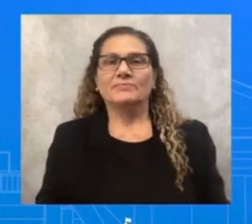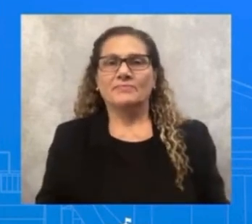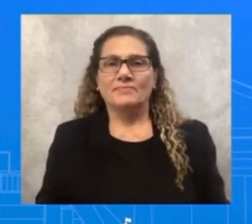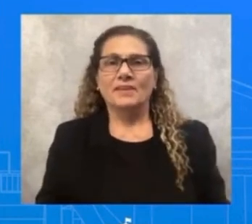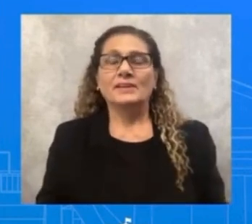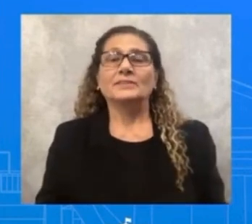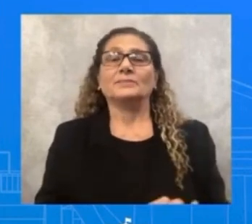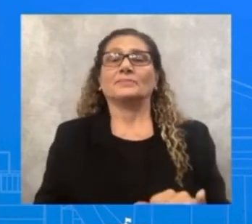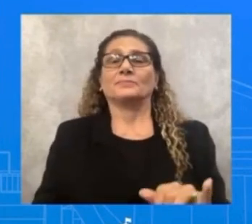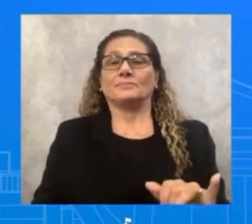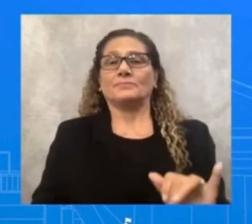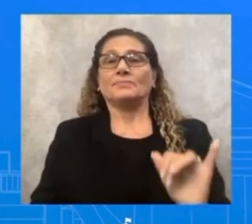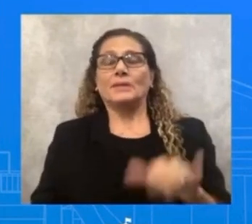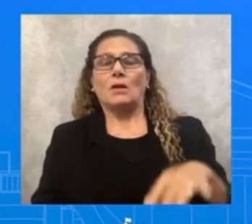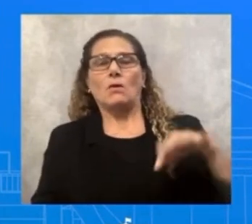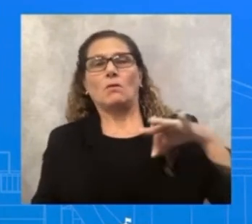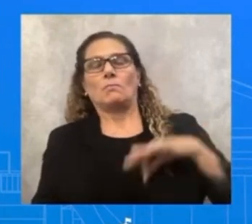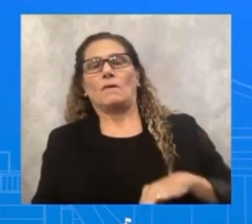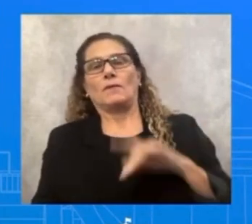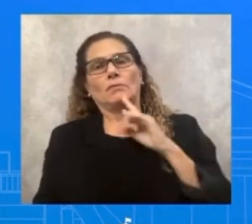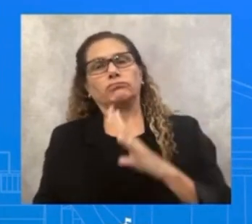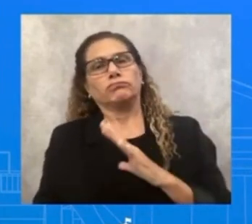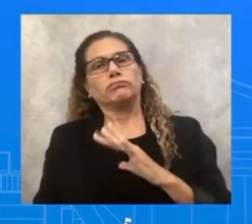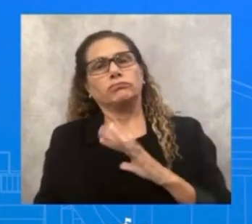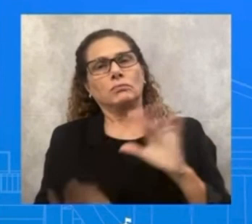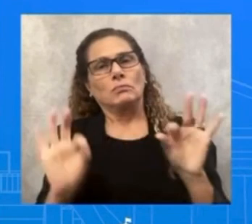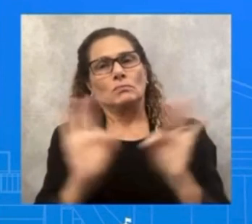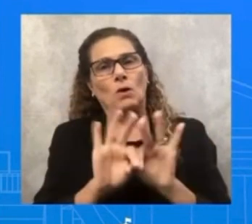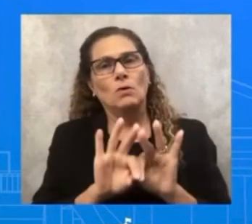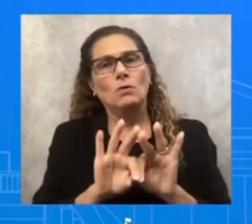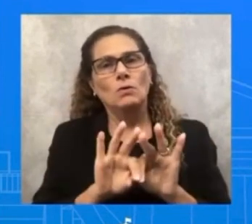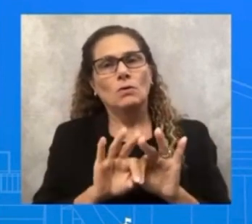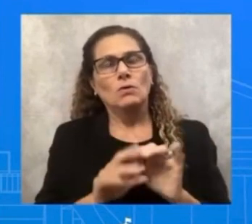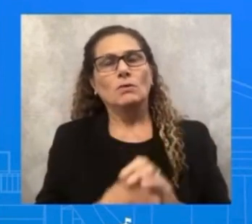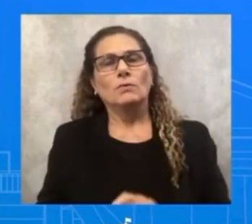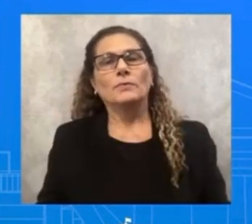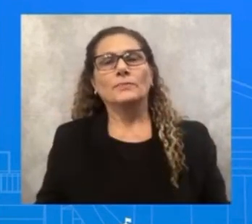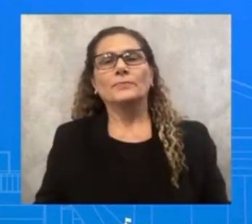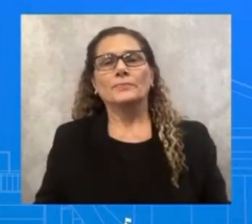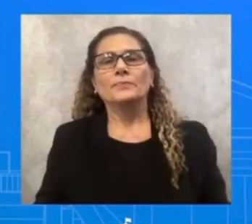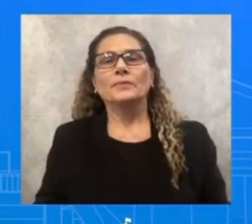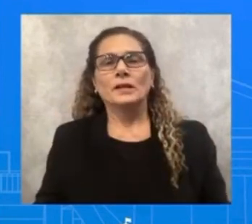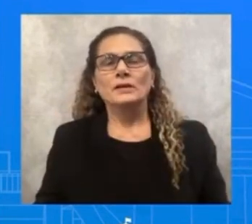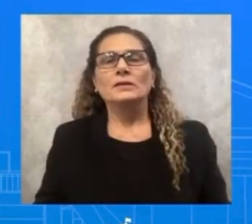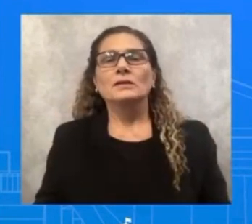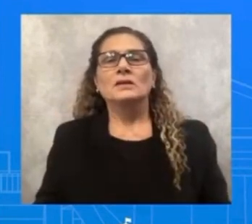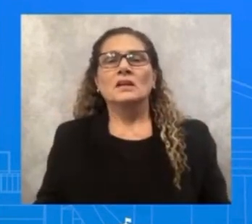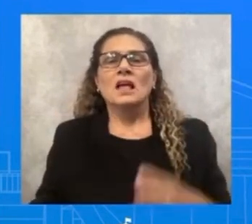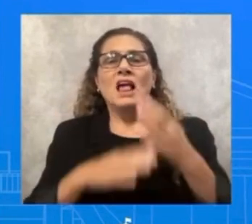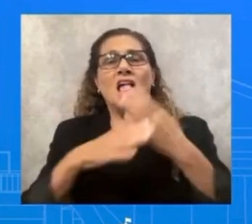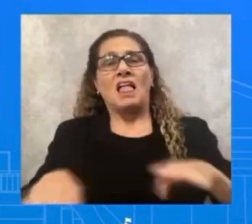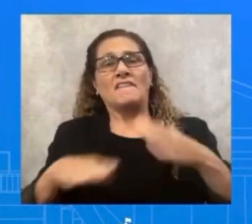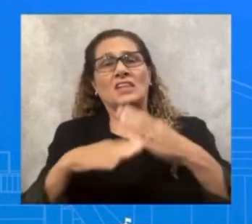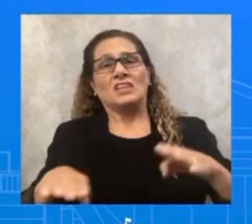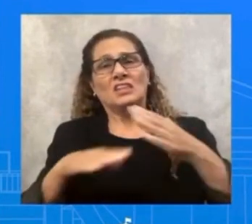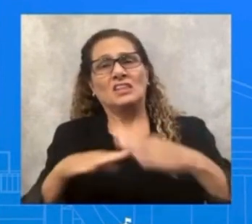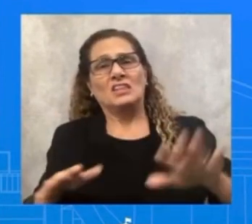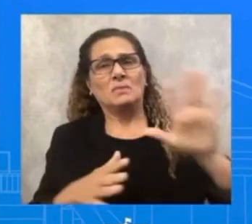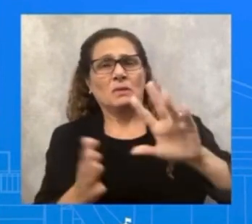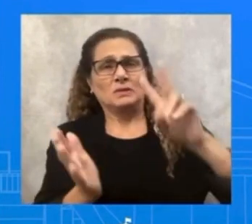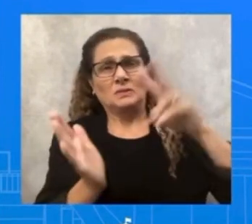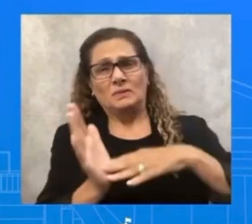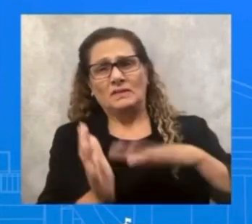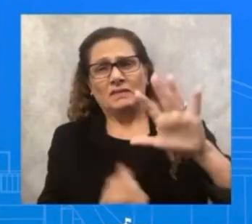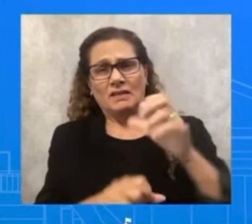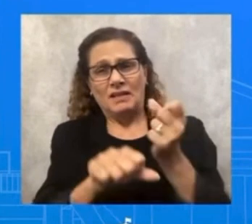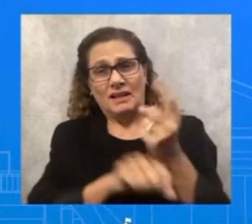crucial. Benefits just like I laid out will save an average of $2,500 per year for people who have specifically